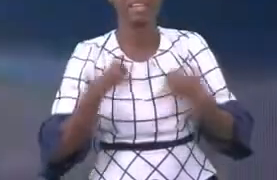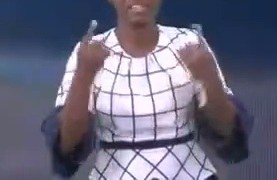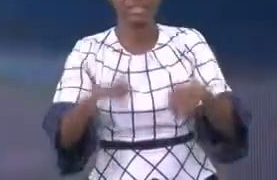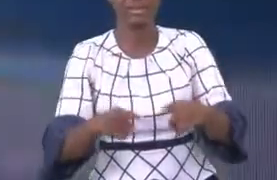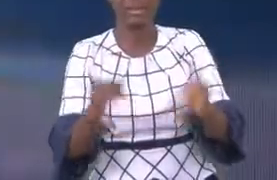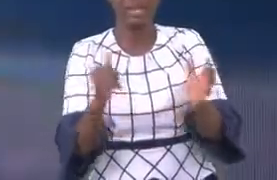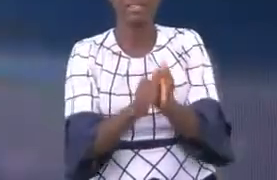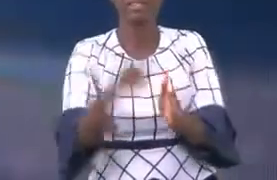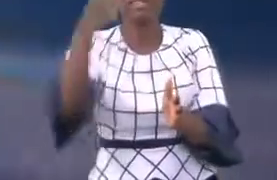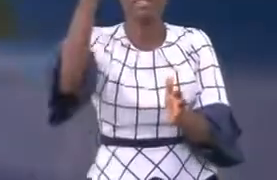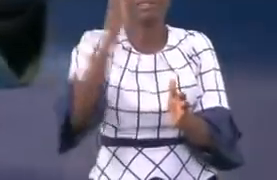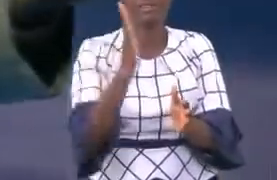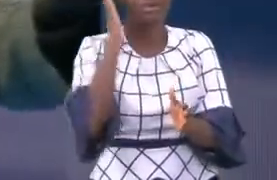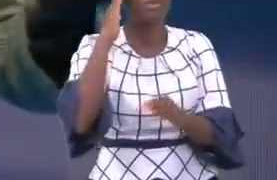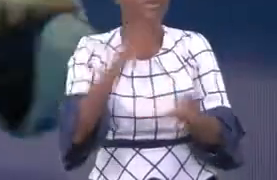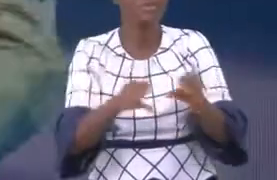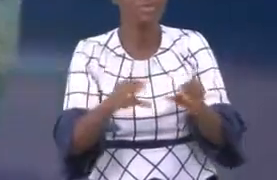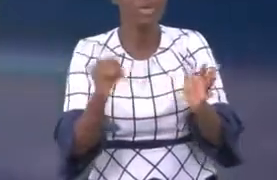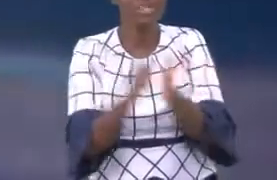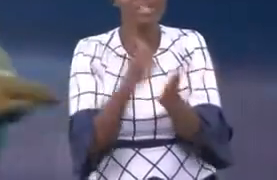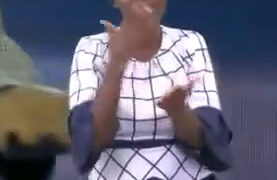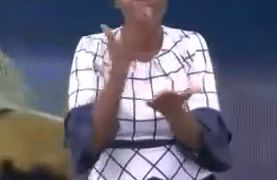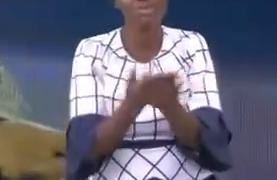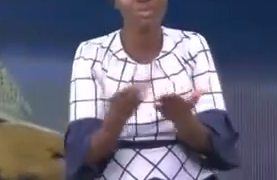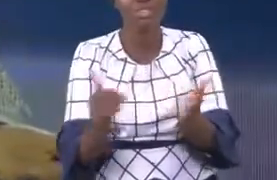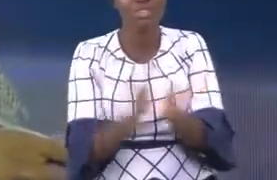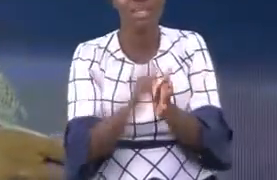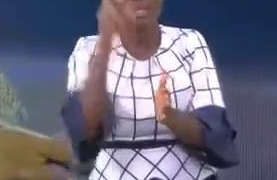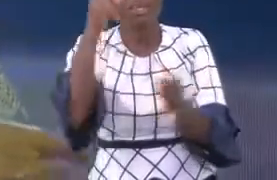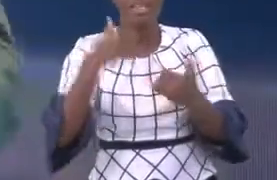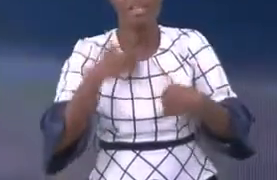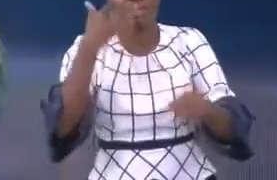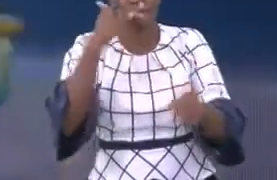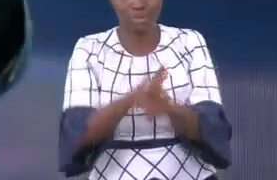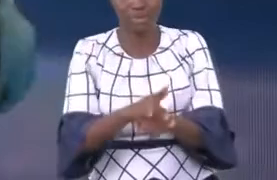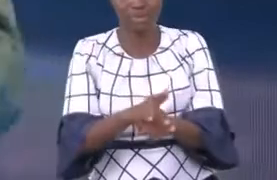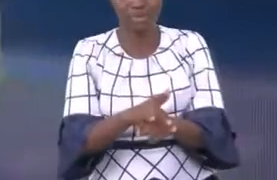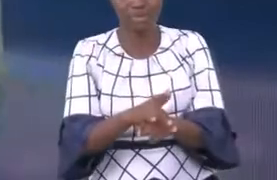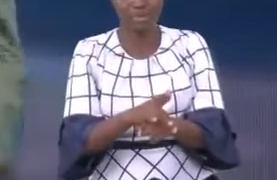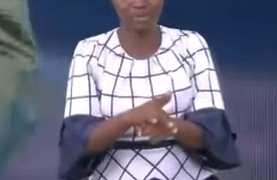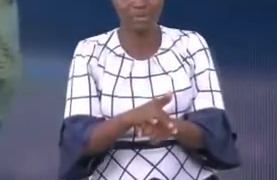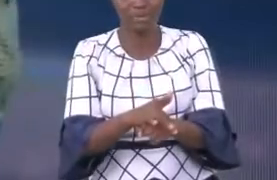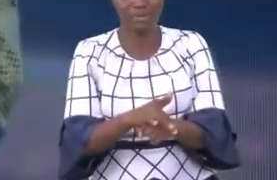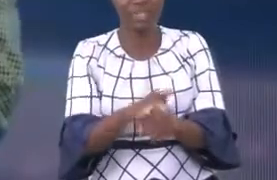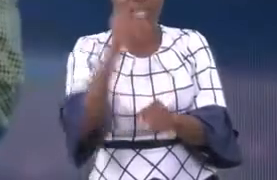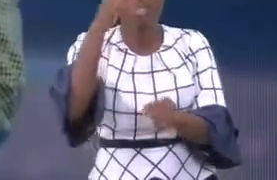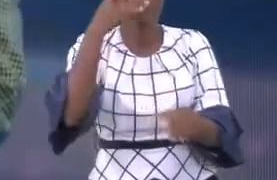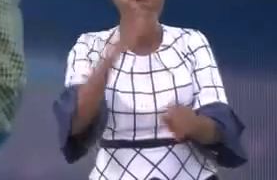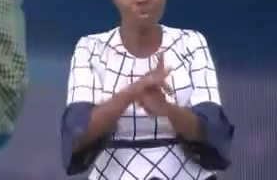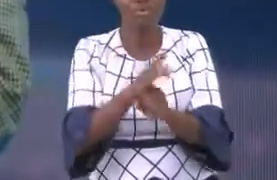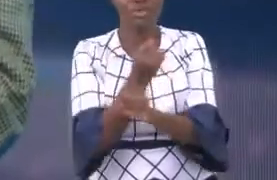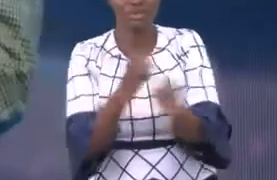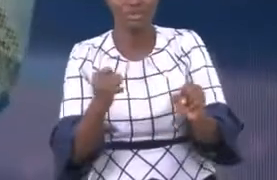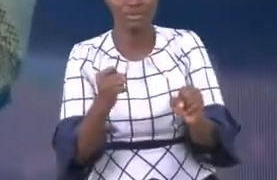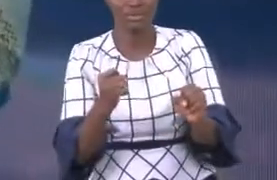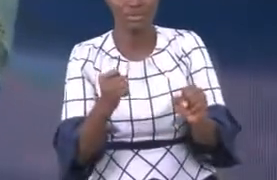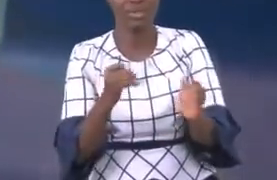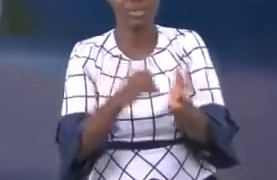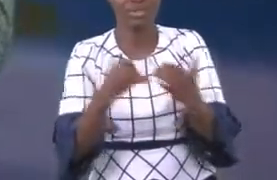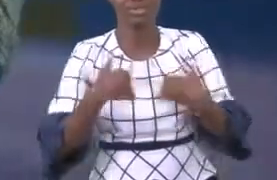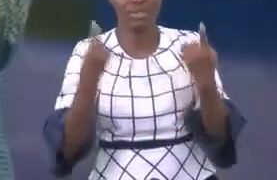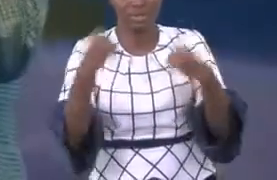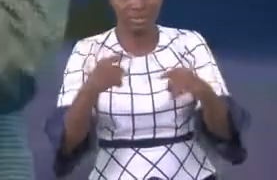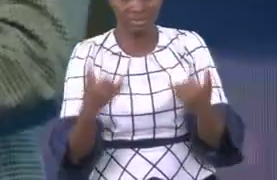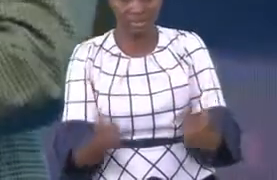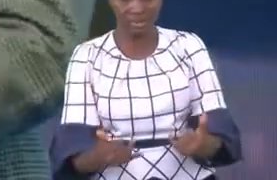he has promised. He promised salvation, the day has come. He promised healing, the day has come. He promised